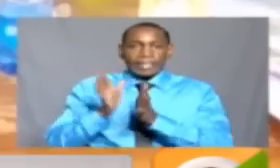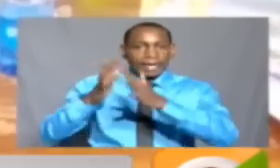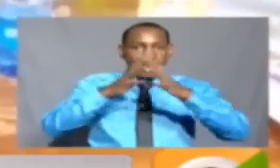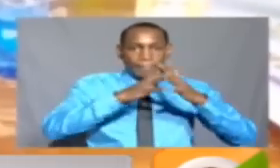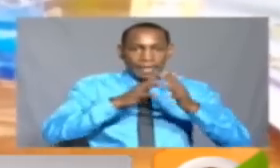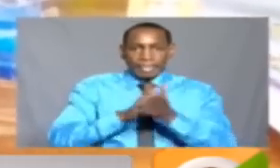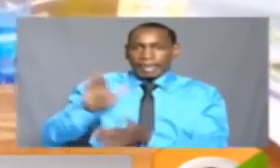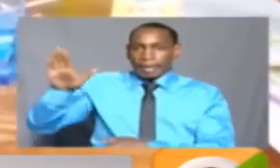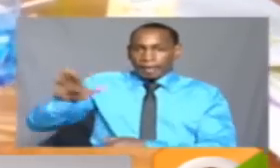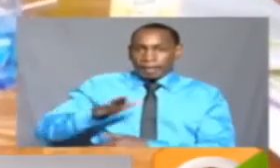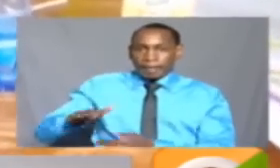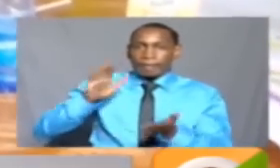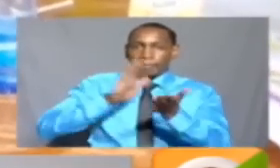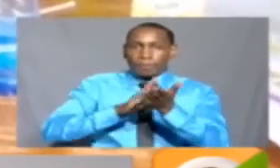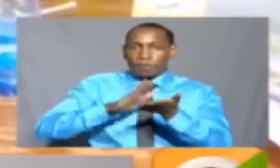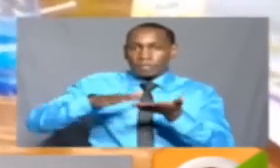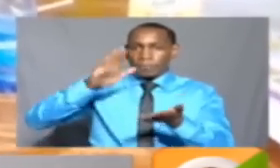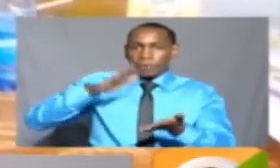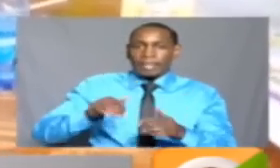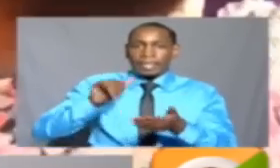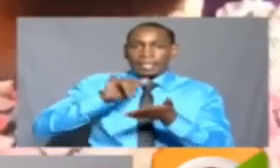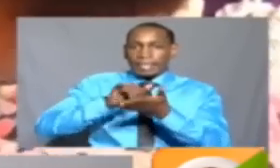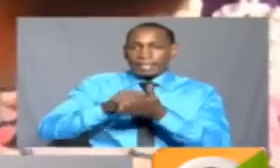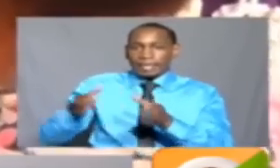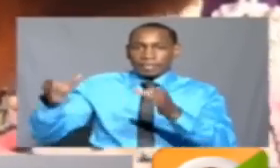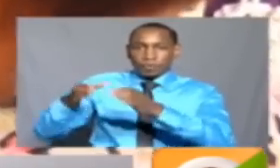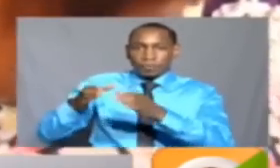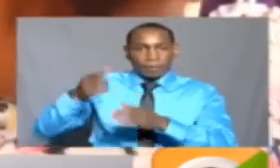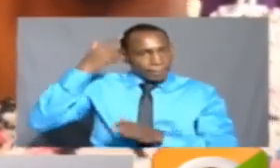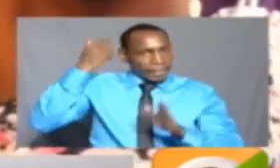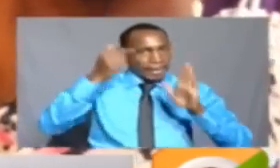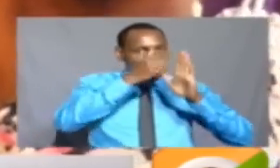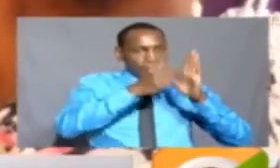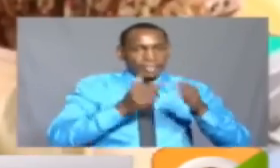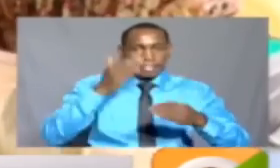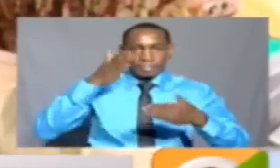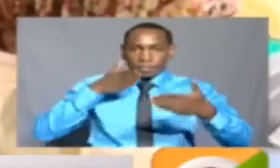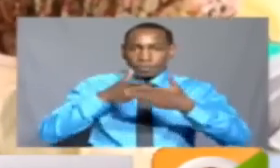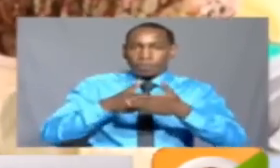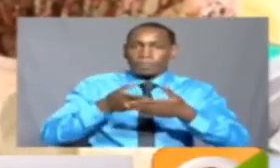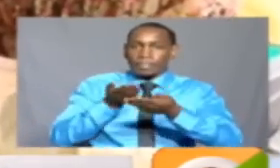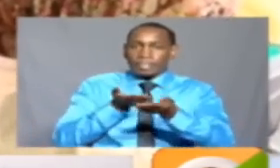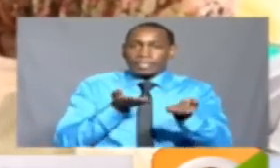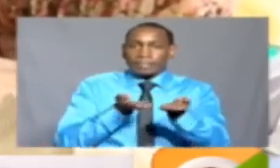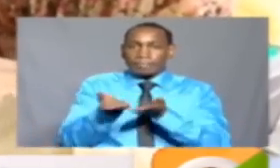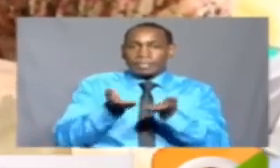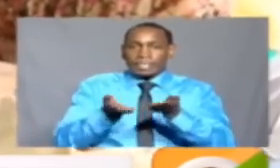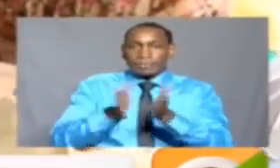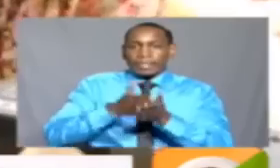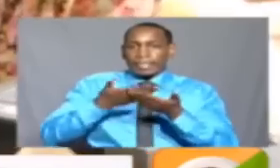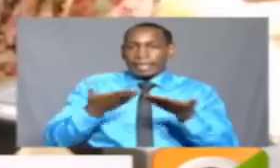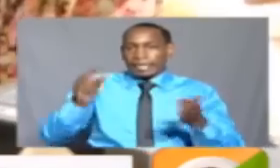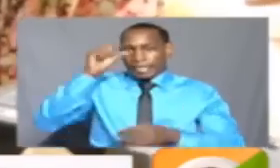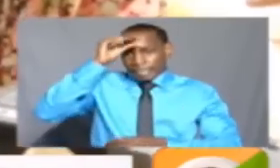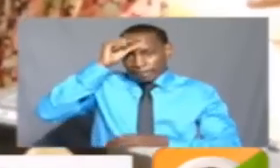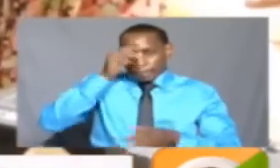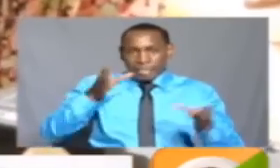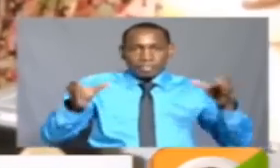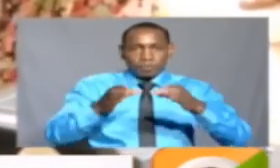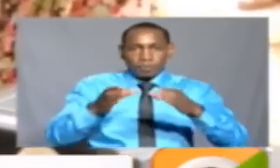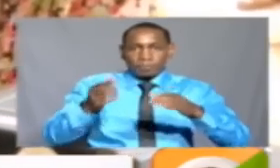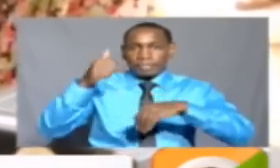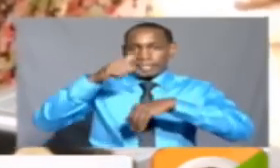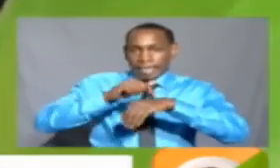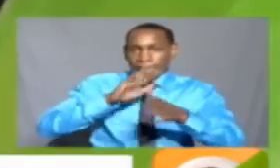US. Parliament further recommending that MS Idemia be blacklisted and barred from transacting business with any government agency for